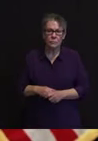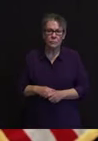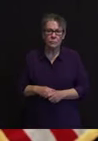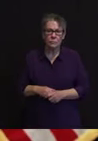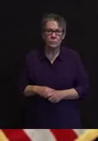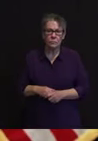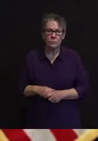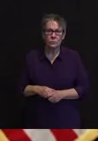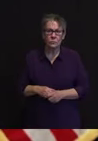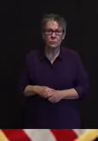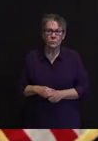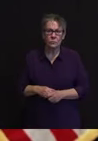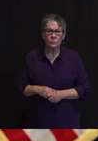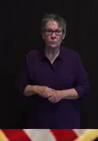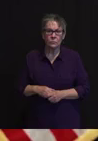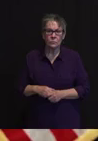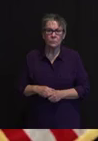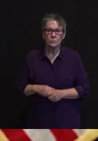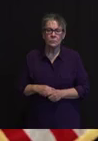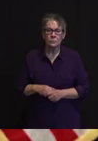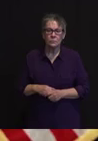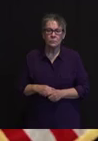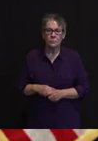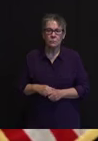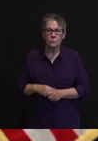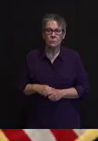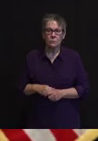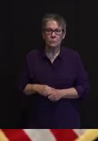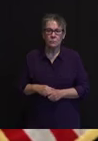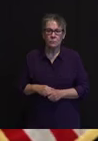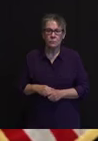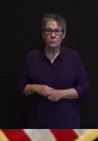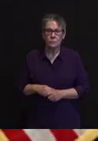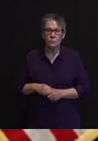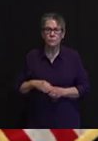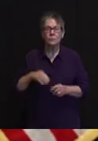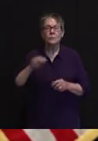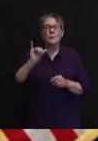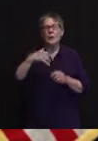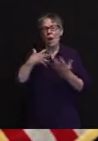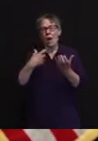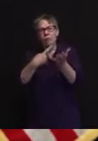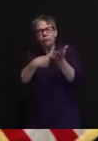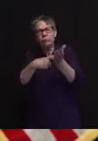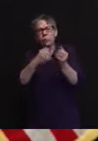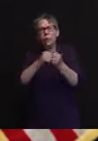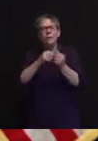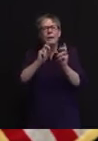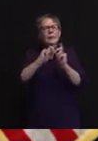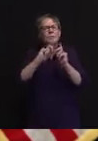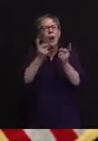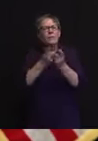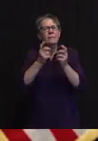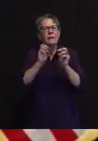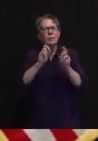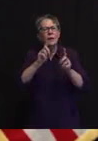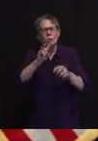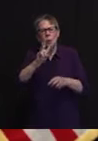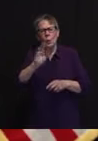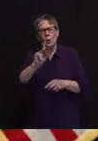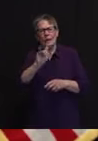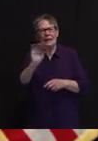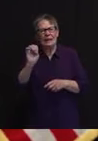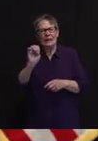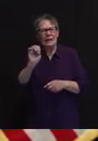here. We talked, and Judy and I had spoken with Pat and George Helmy earlier about what do we need right now, right